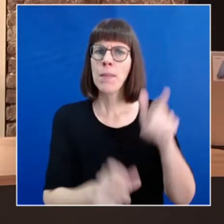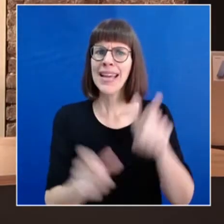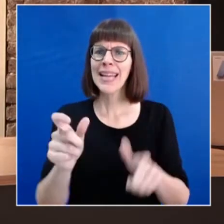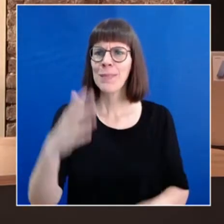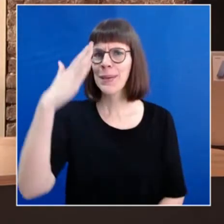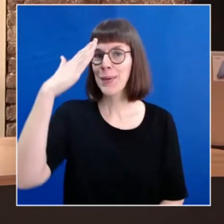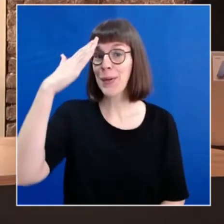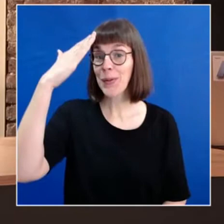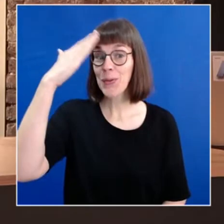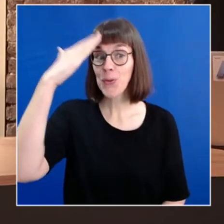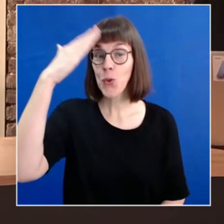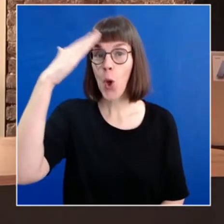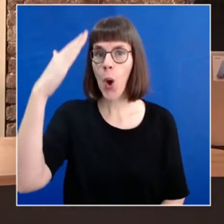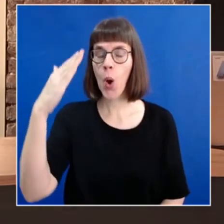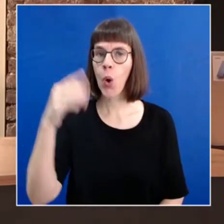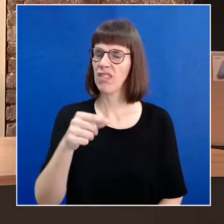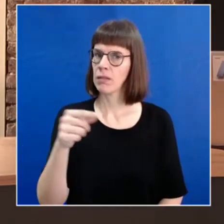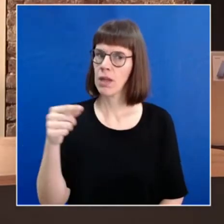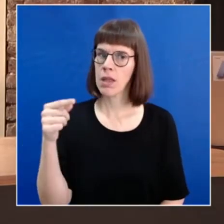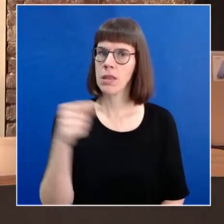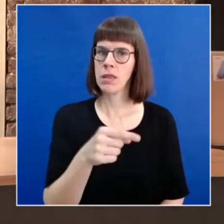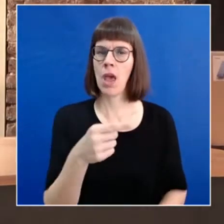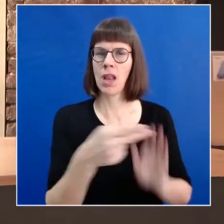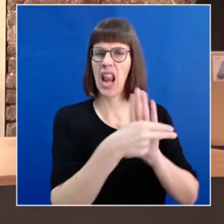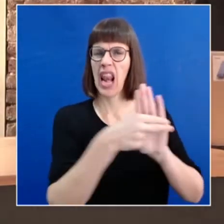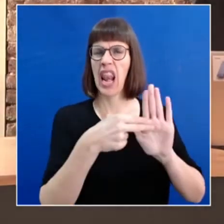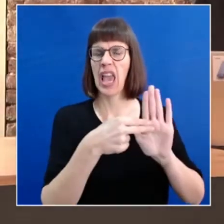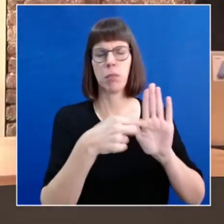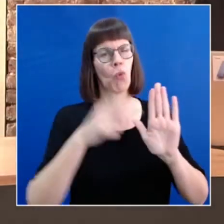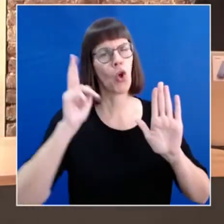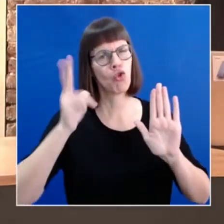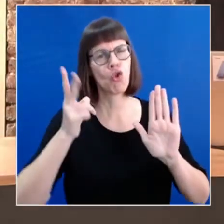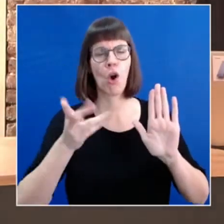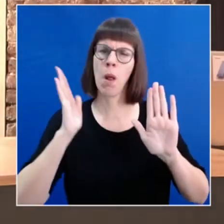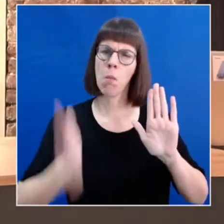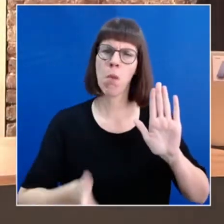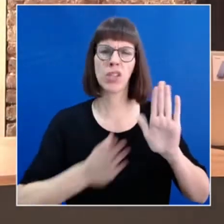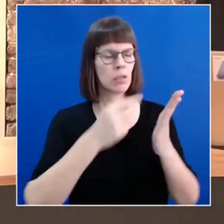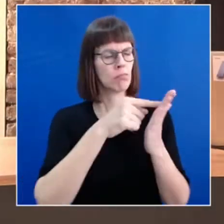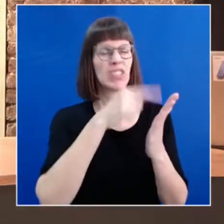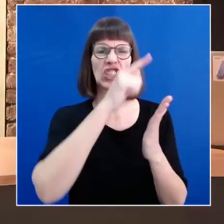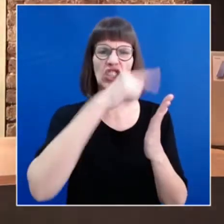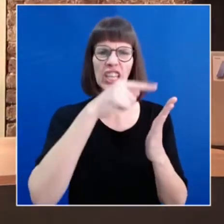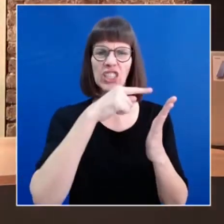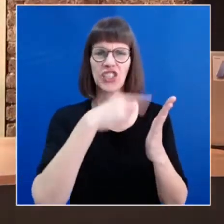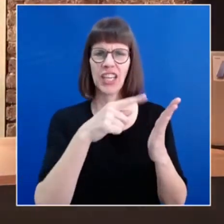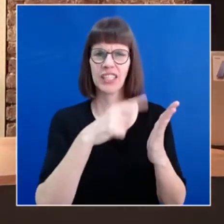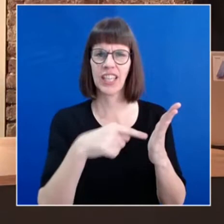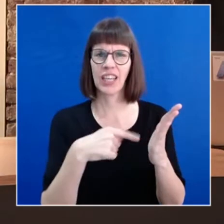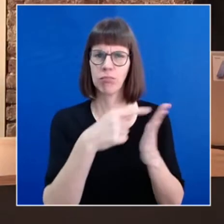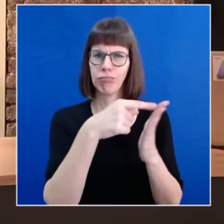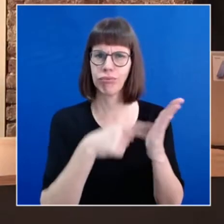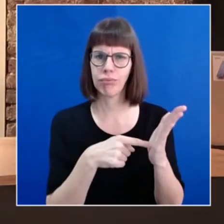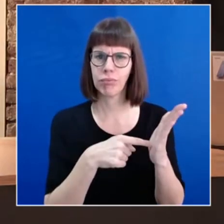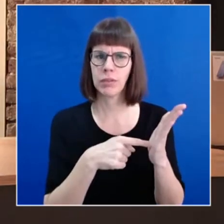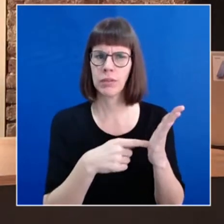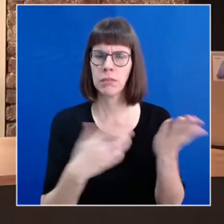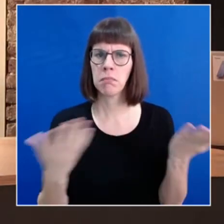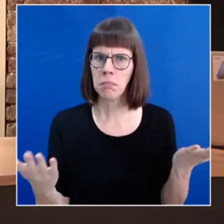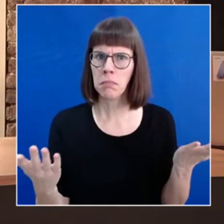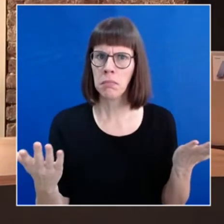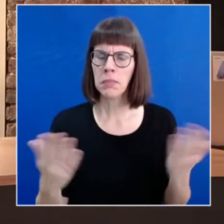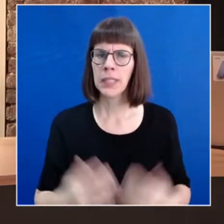is kind of the label normal? Even that nobody kind of achieve it, or very little people,